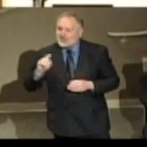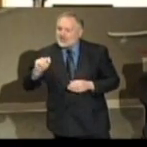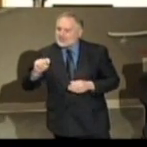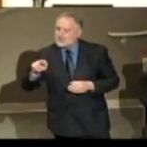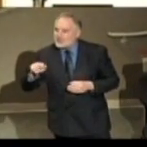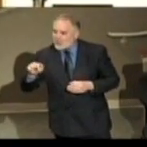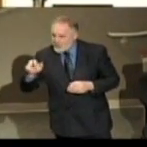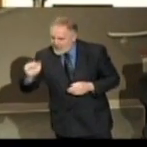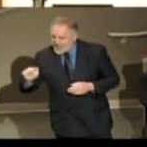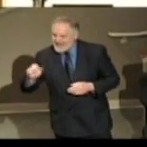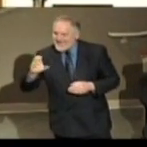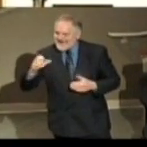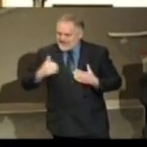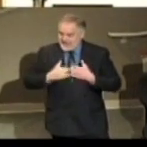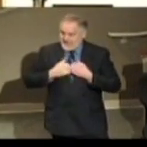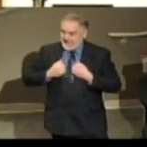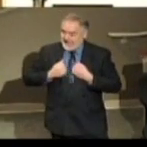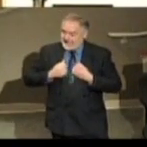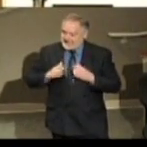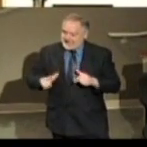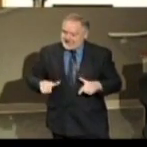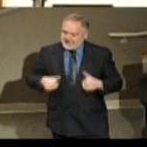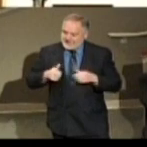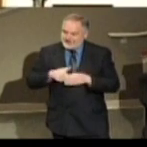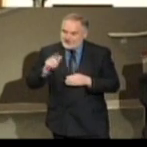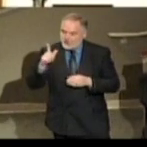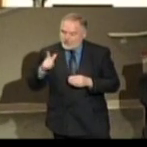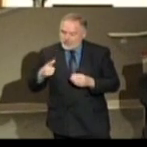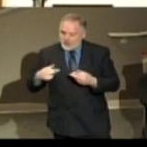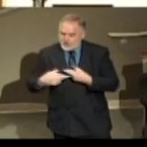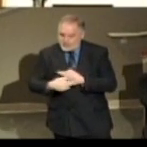lived literally in a one-room shack with his mother.